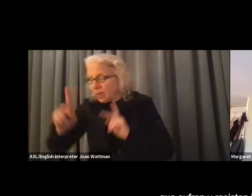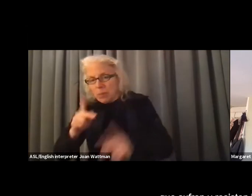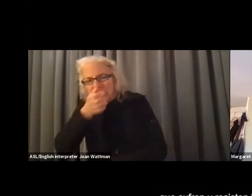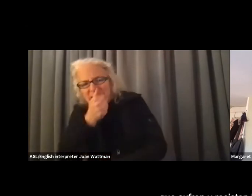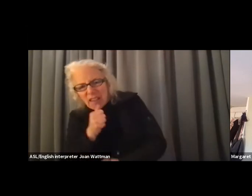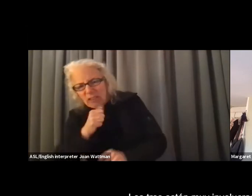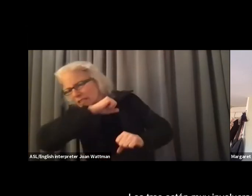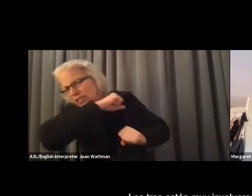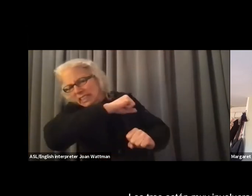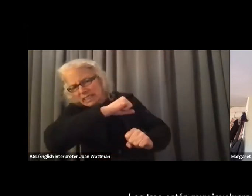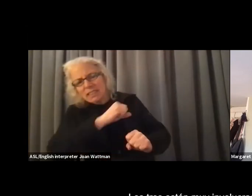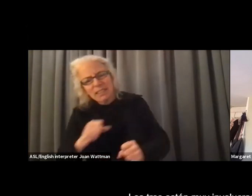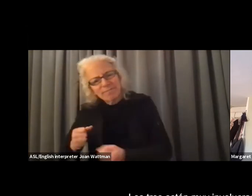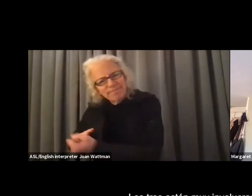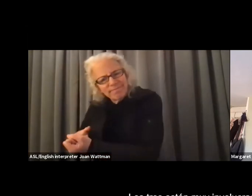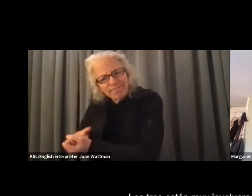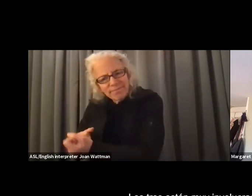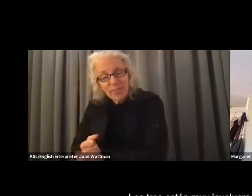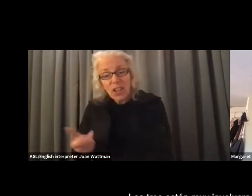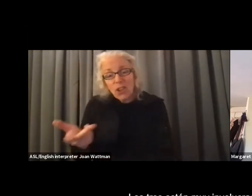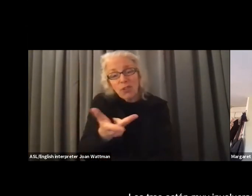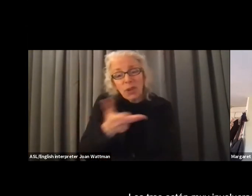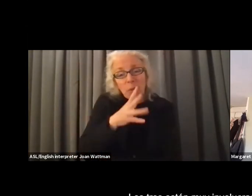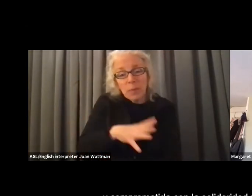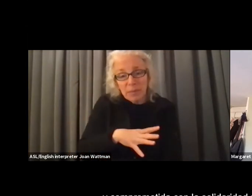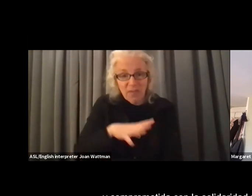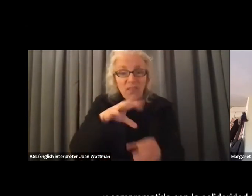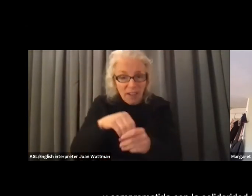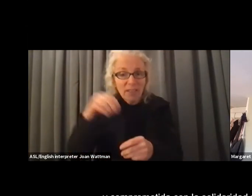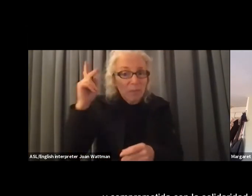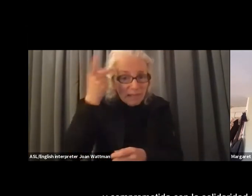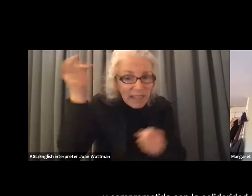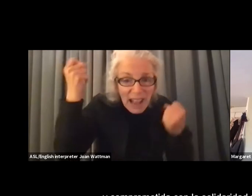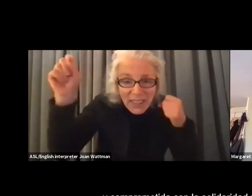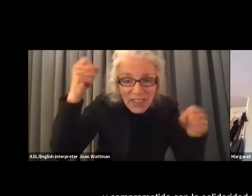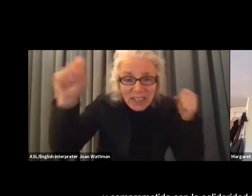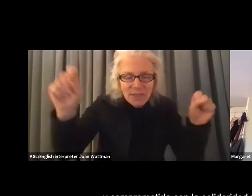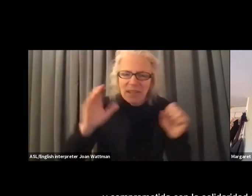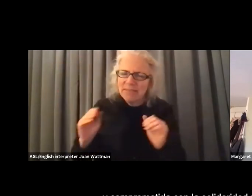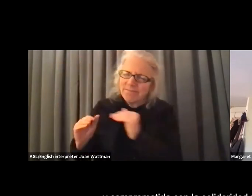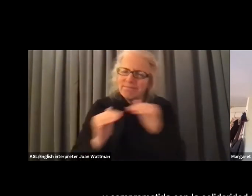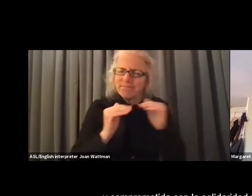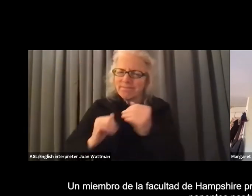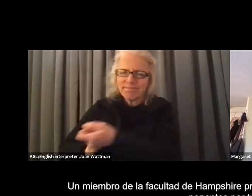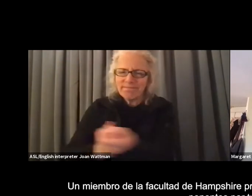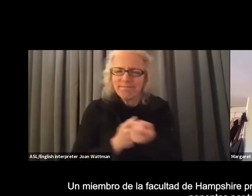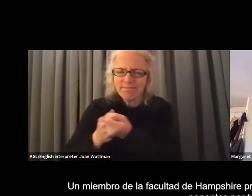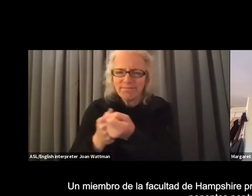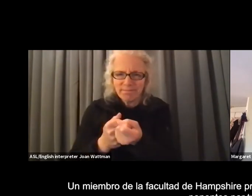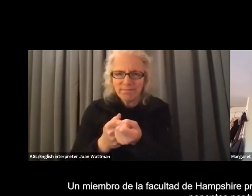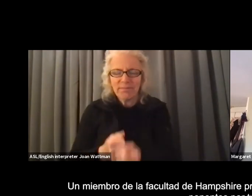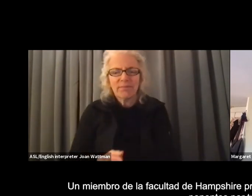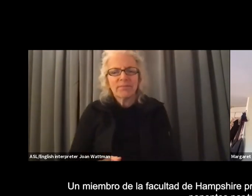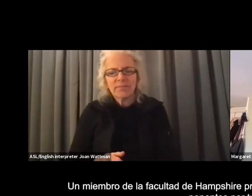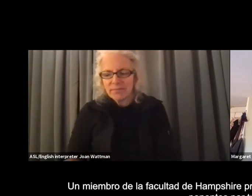resist oppression. All three deeply involved in activism and committed to solidarity beyond borders. A Hampshire